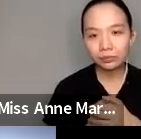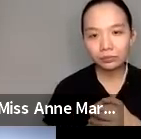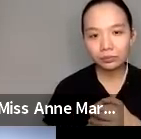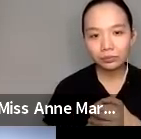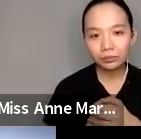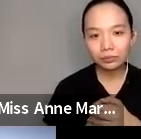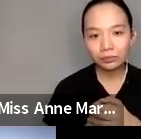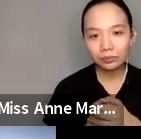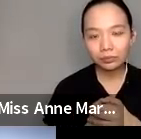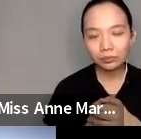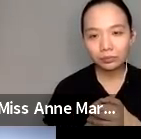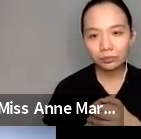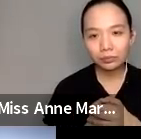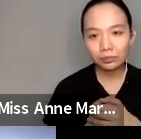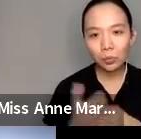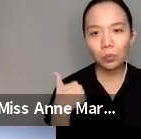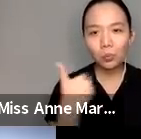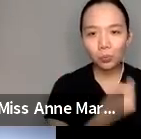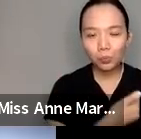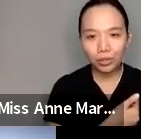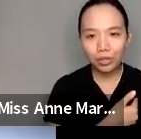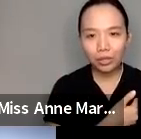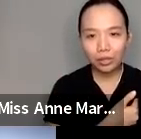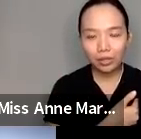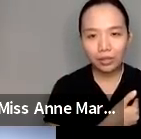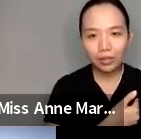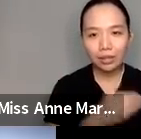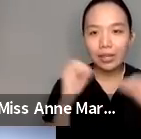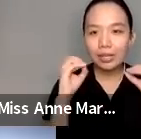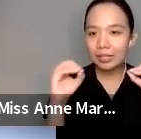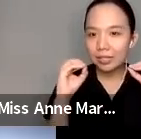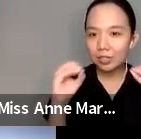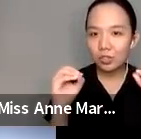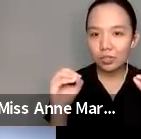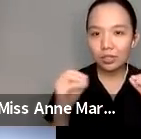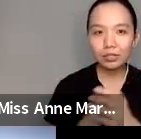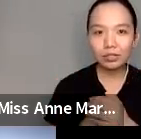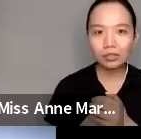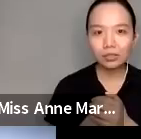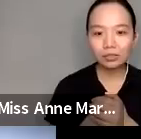Here we talk or we teach